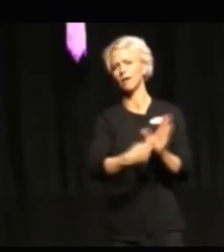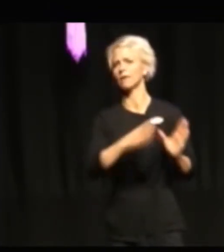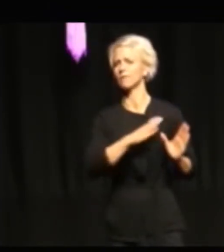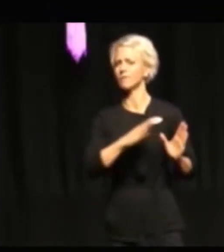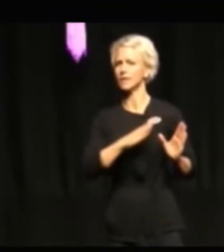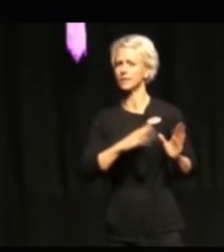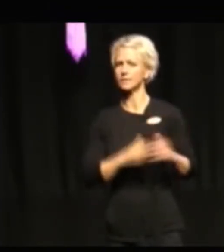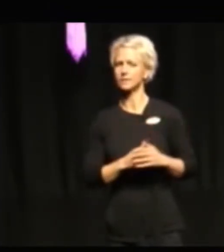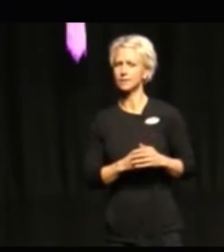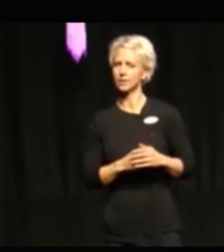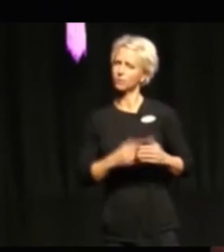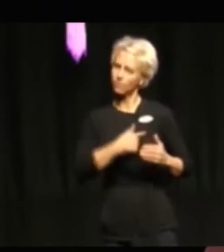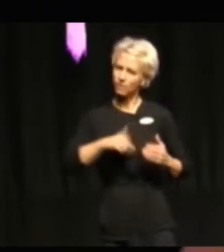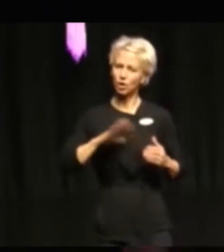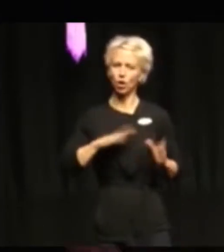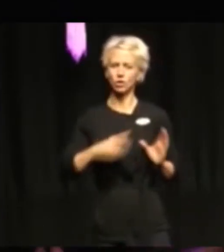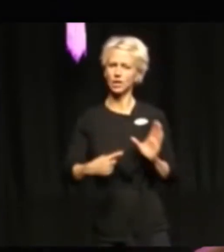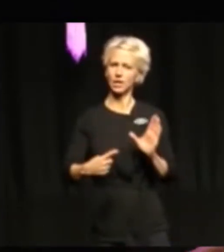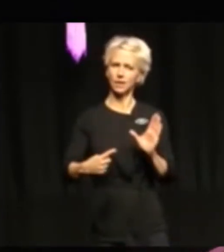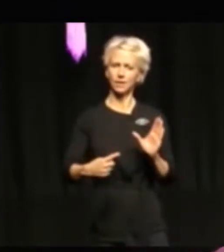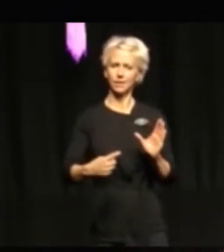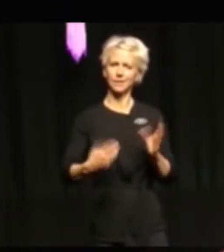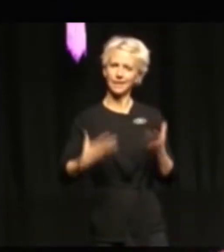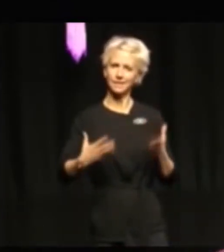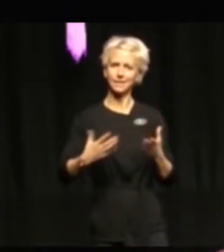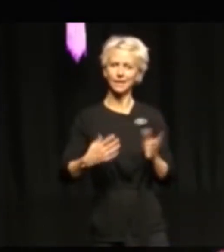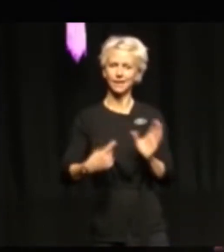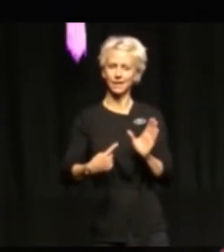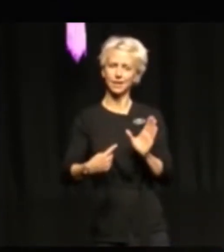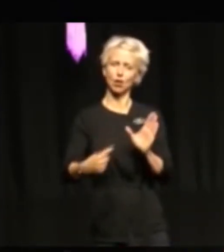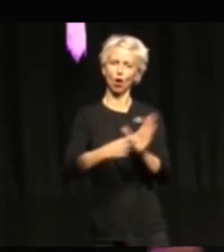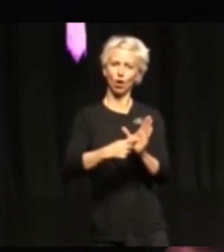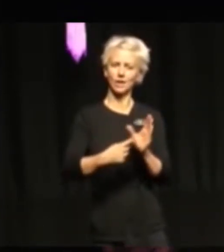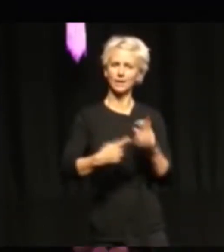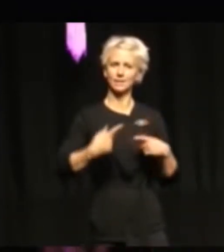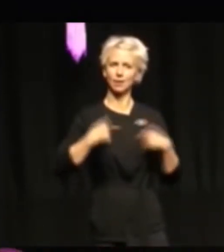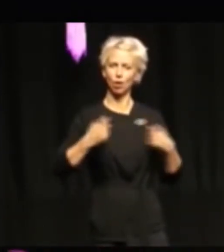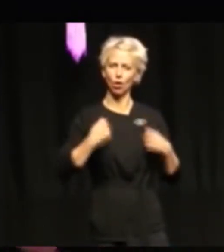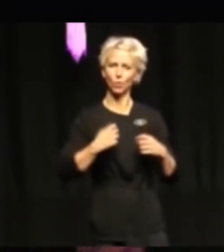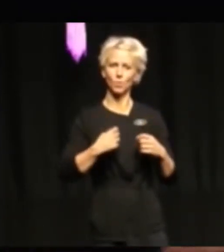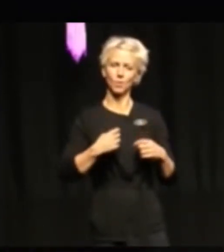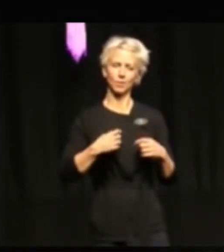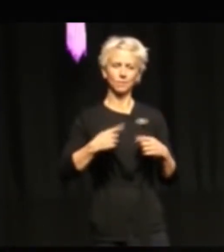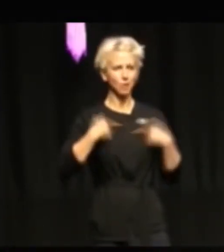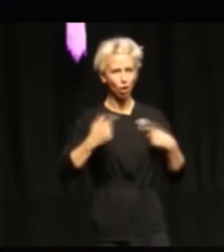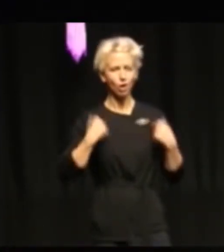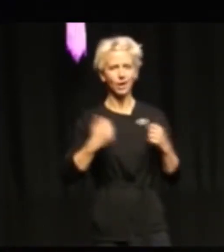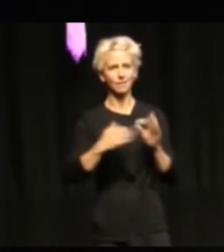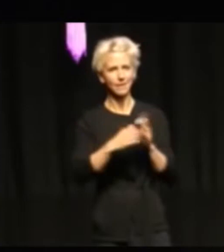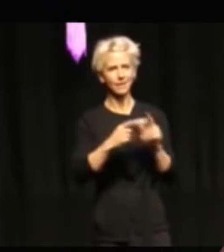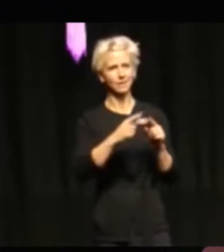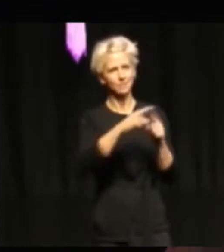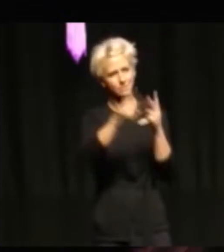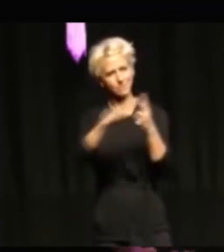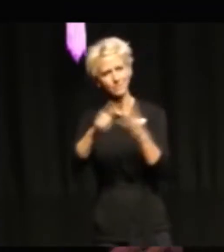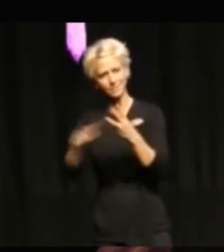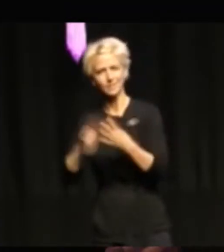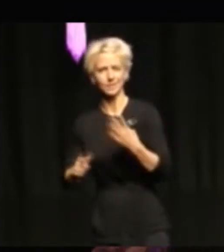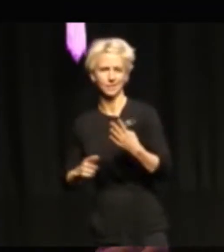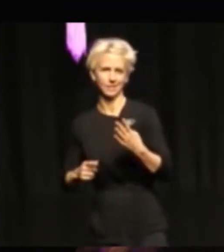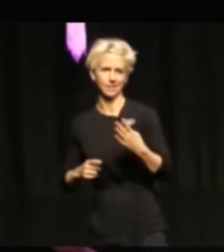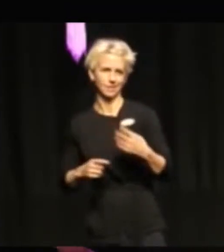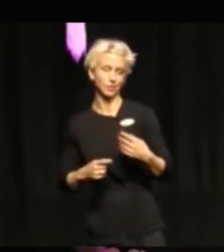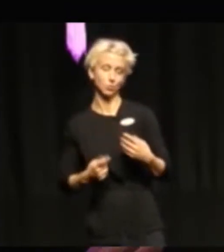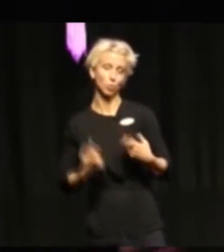pursue a legal complaint to the committee for the covenant. So in this case, it would be the Committee for